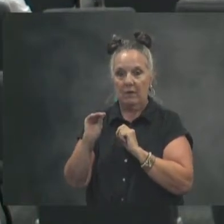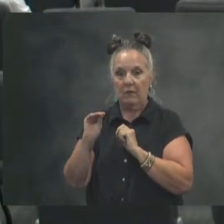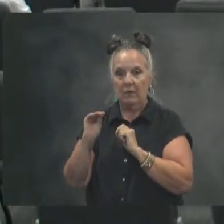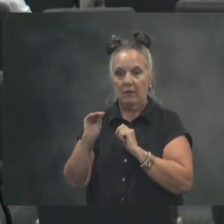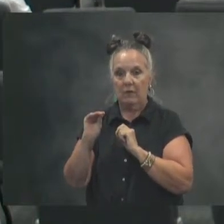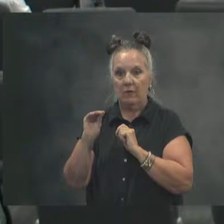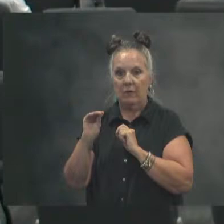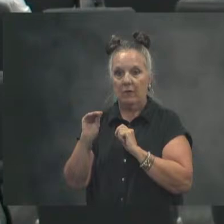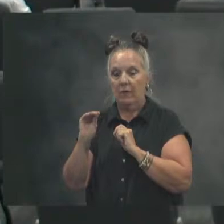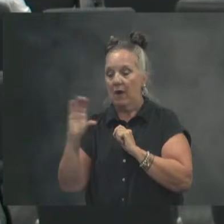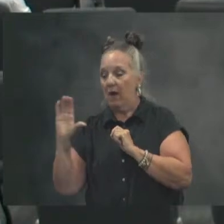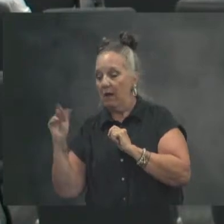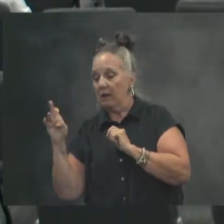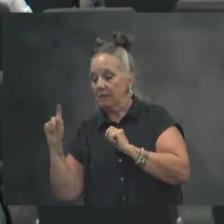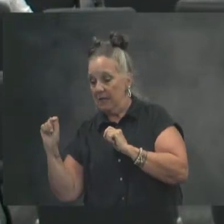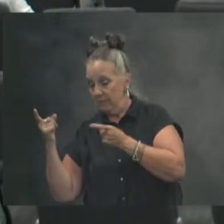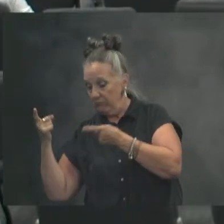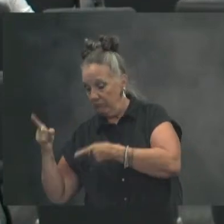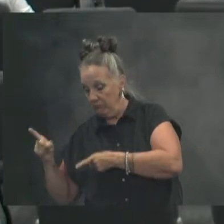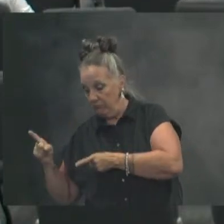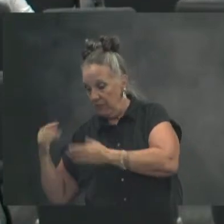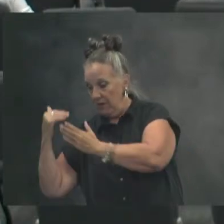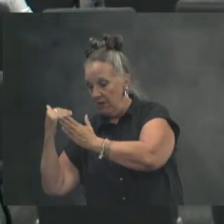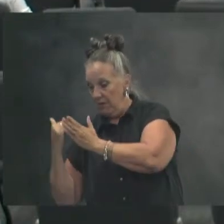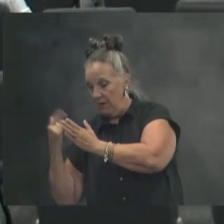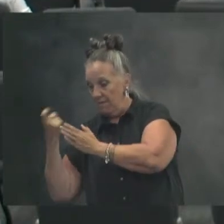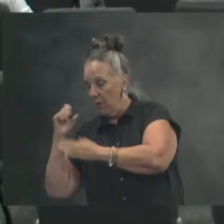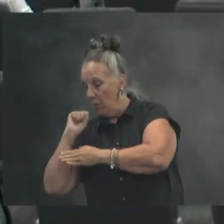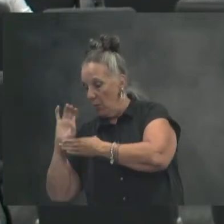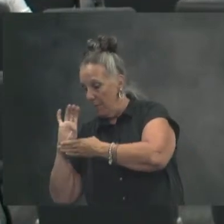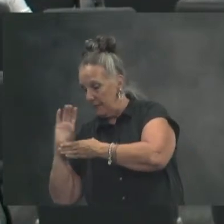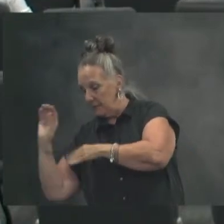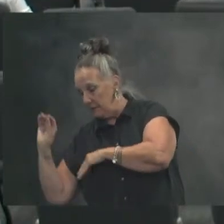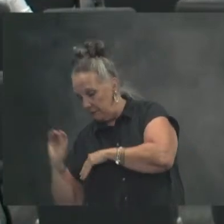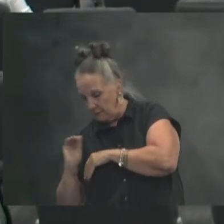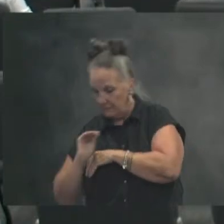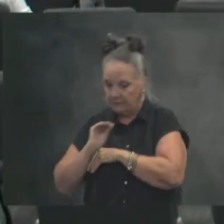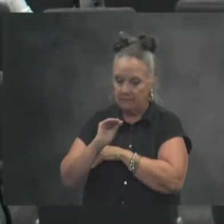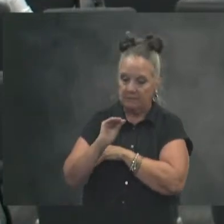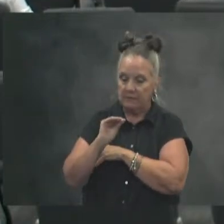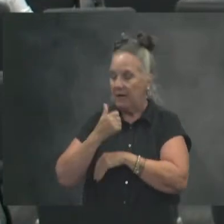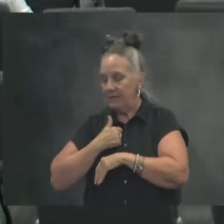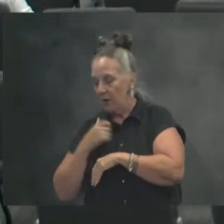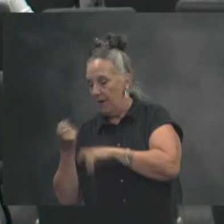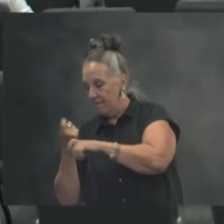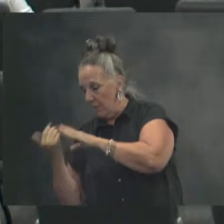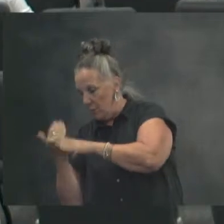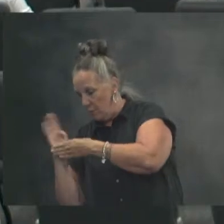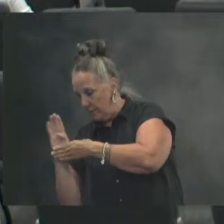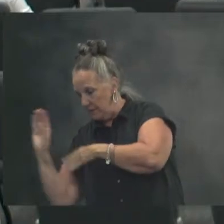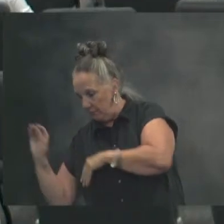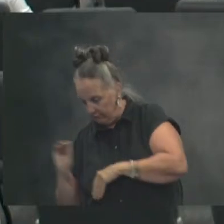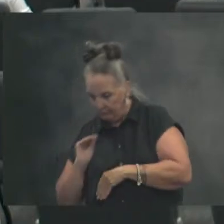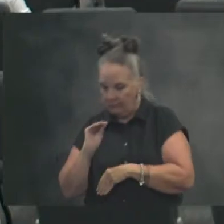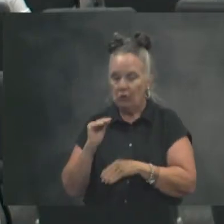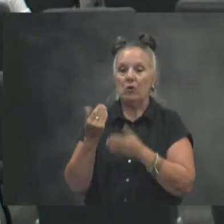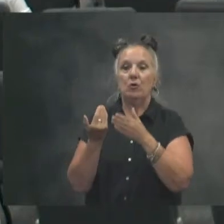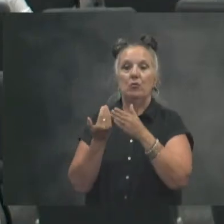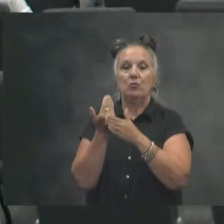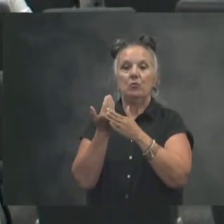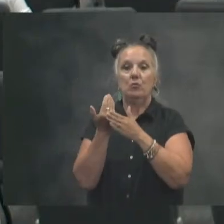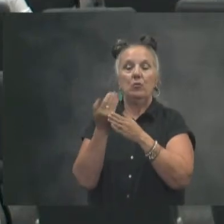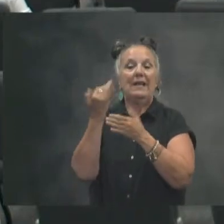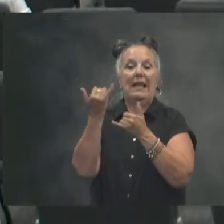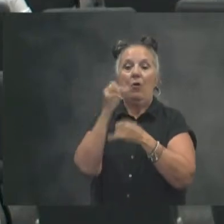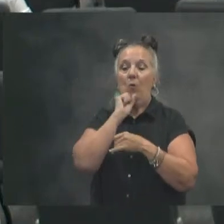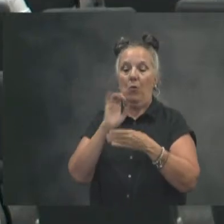the consent agenda from old business, from new business to old business,